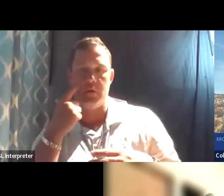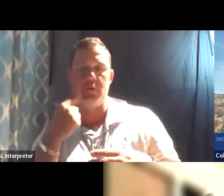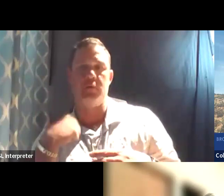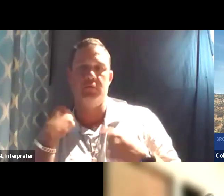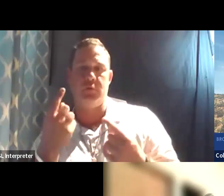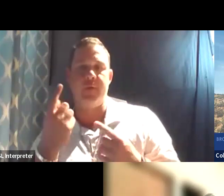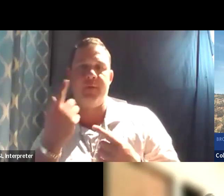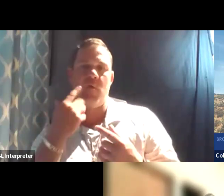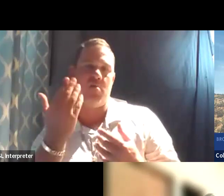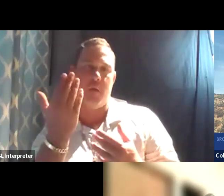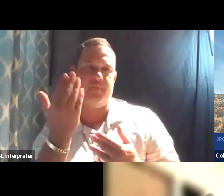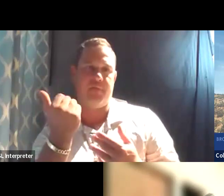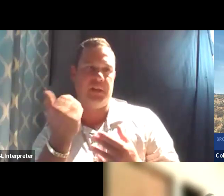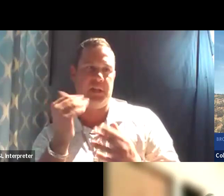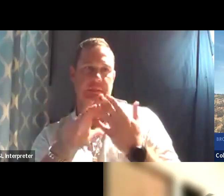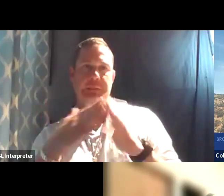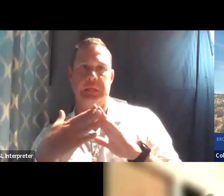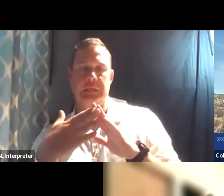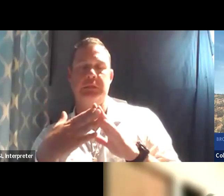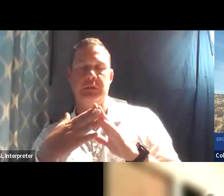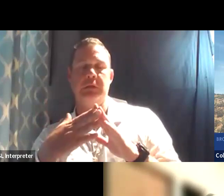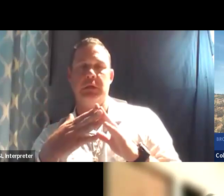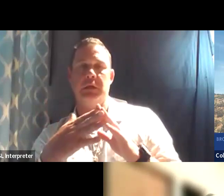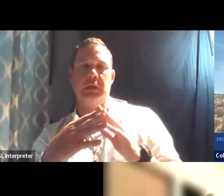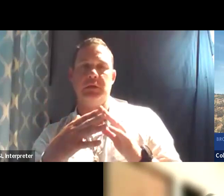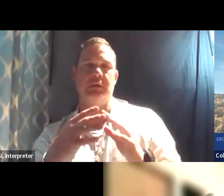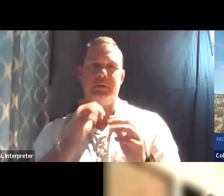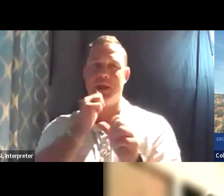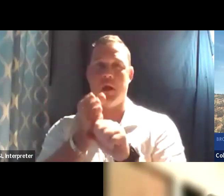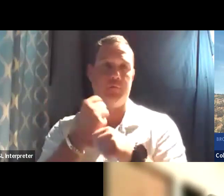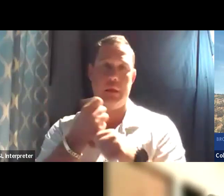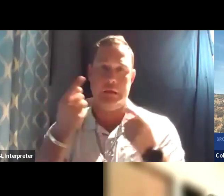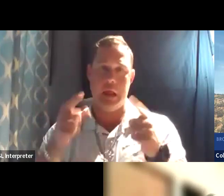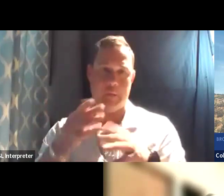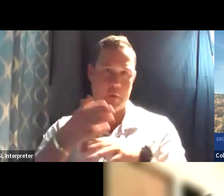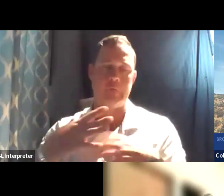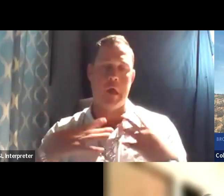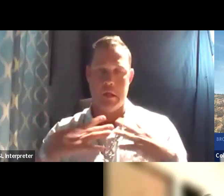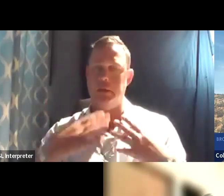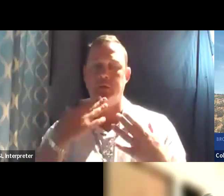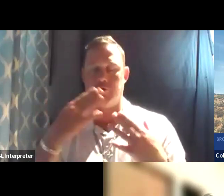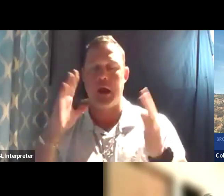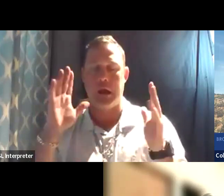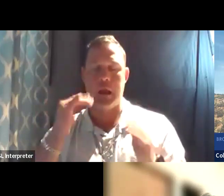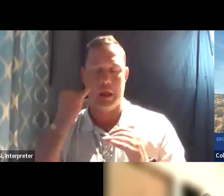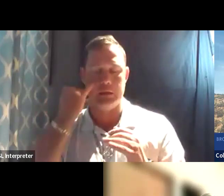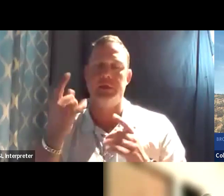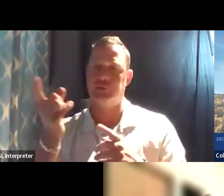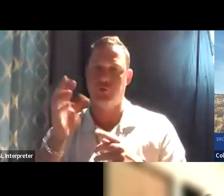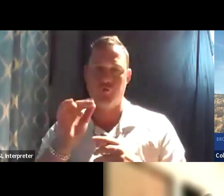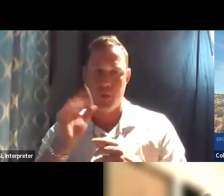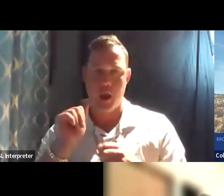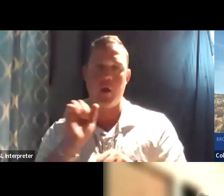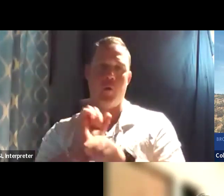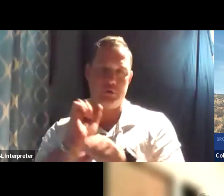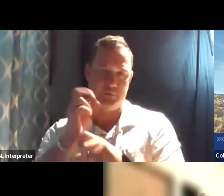15 cities. And not making this happen over the holidays is a great idea. I would really, Rebecca works very hard